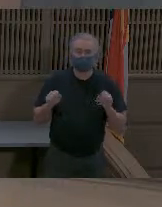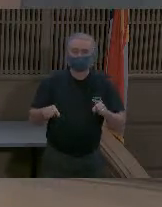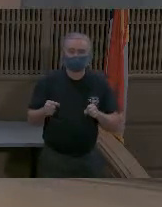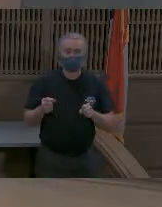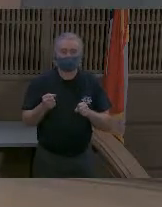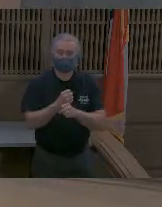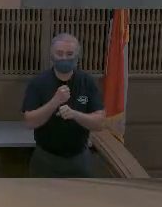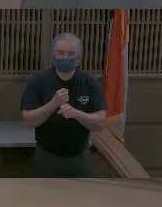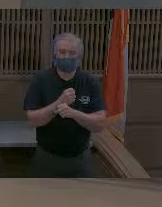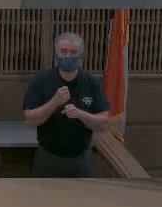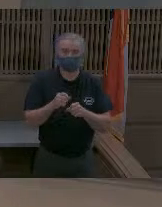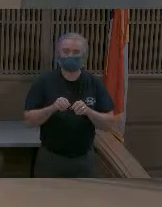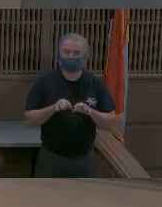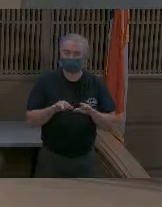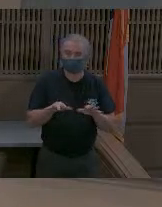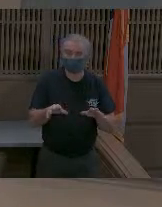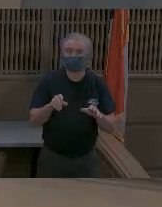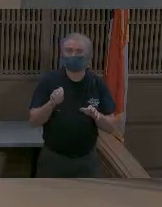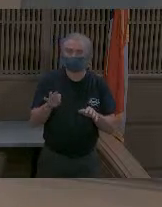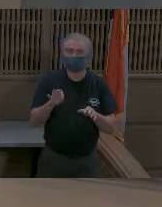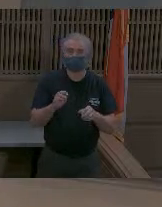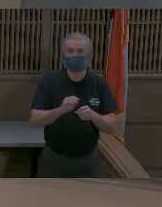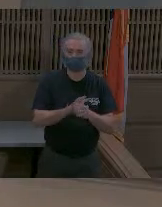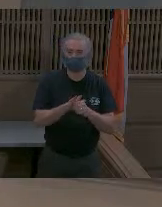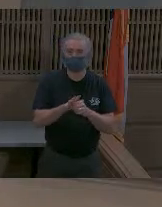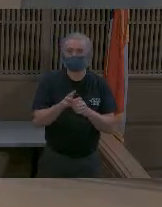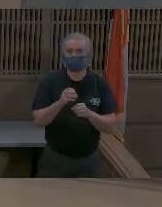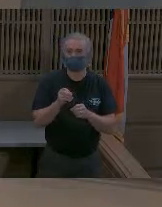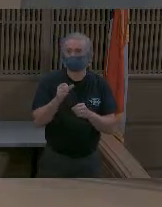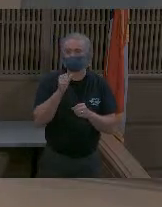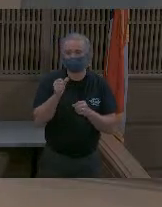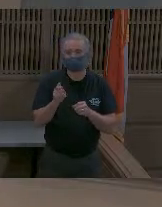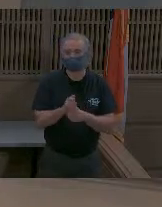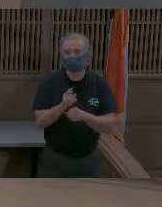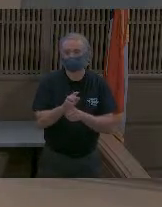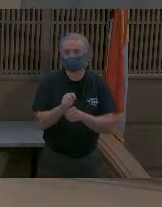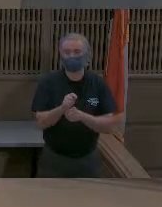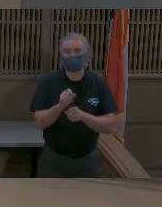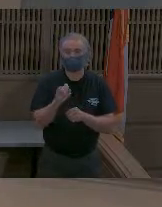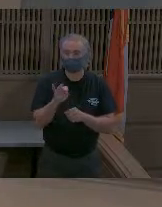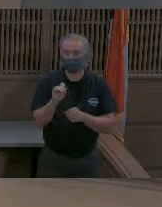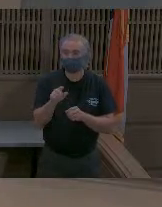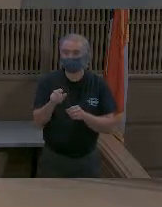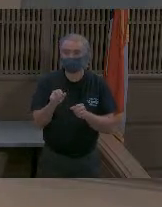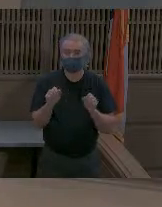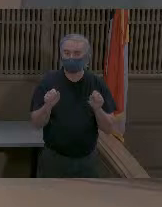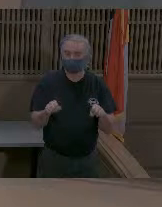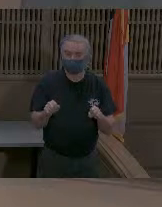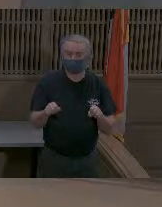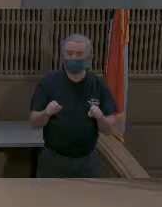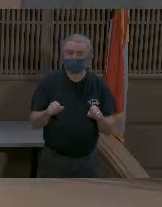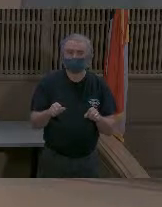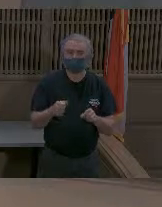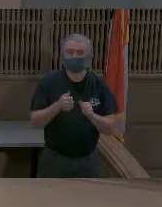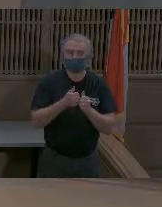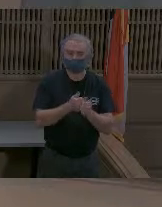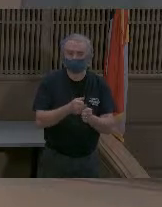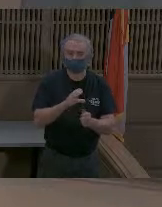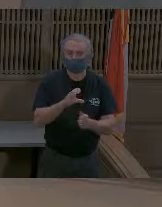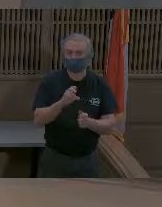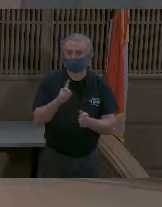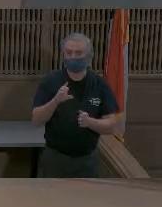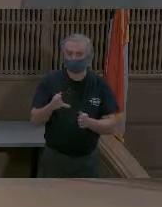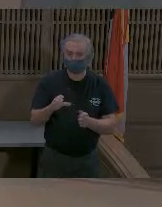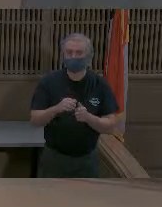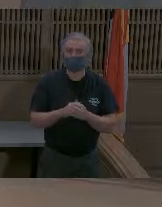fight the spread that we did not take advantage of. So if you're one of the eligible groups, and right now, we're following the CDC and the state